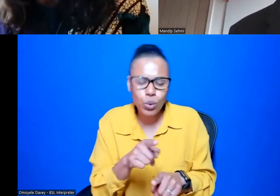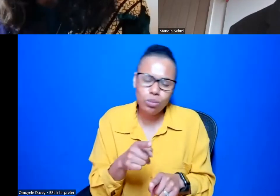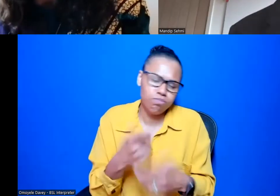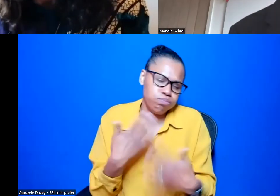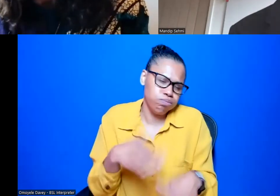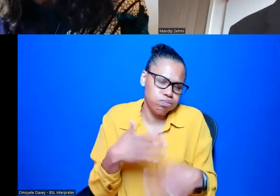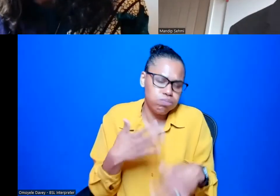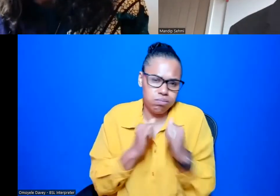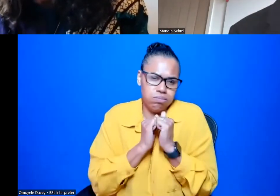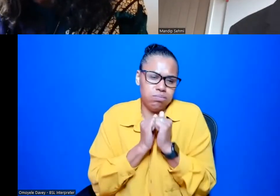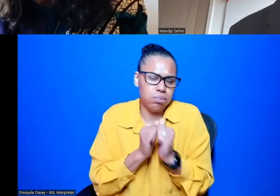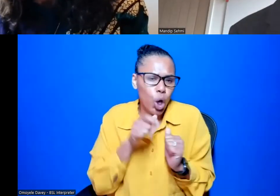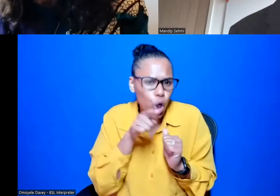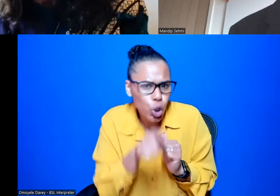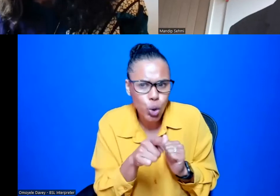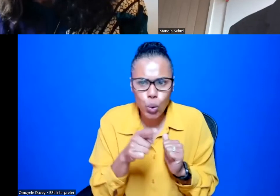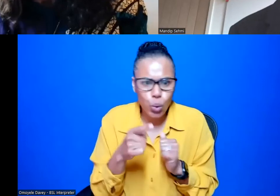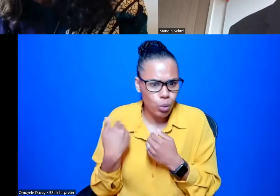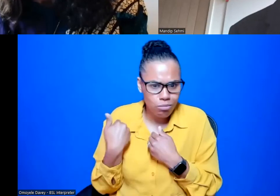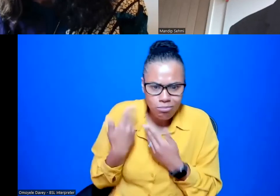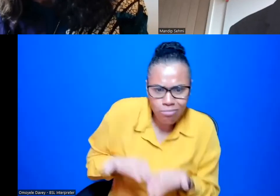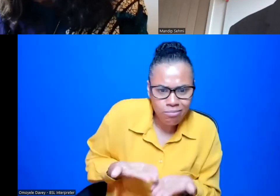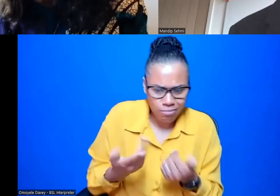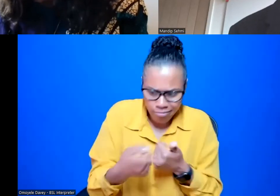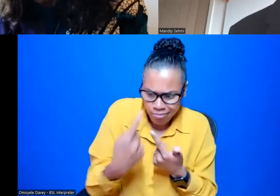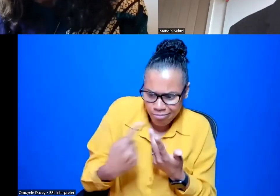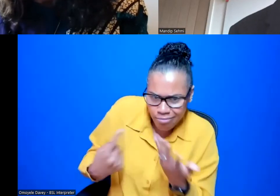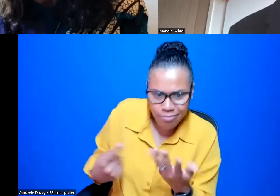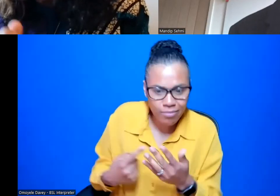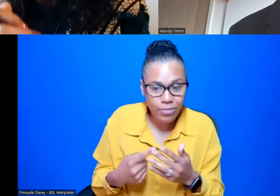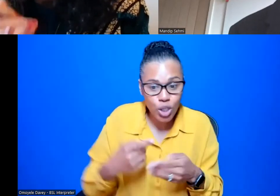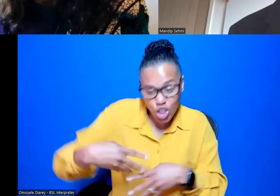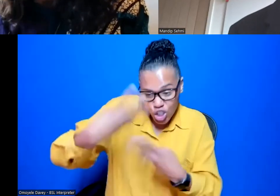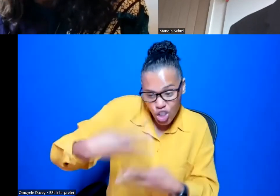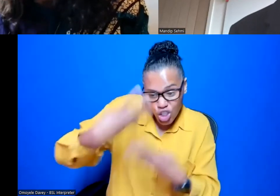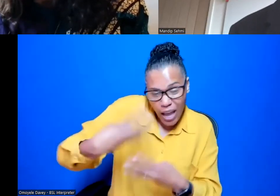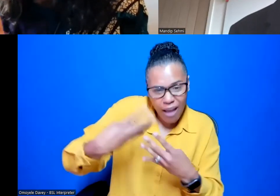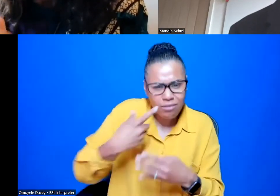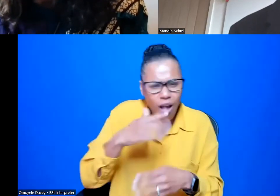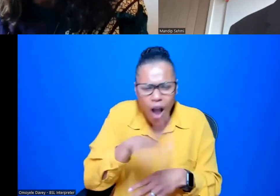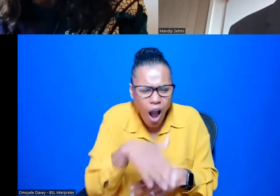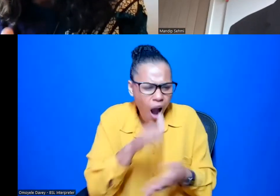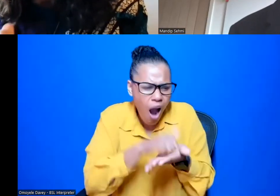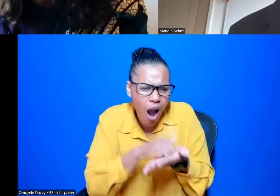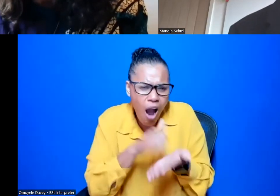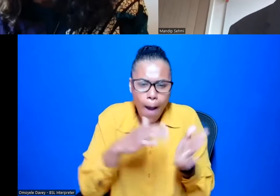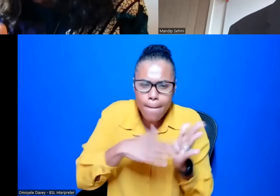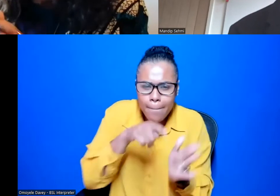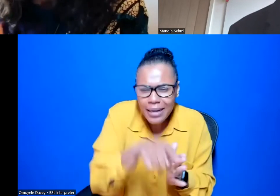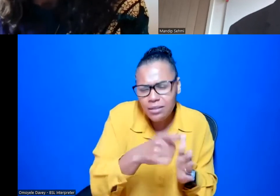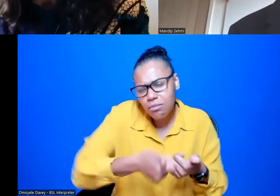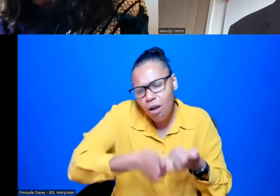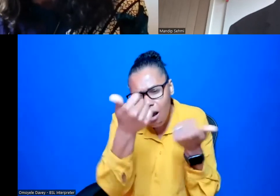see the work that you're doing. You know, on the chat right now, somebody's bigging you up, saying the work that you do with the ability people is amazing